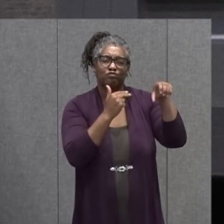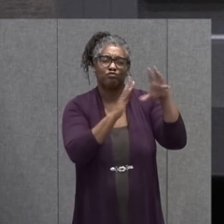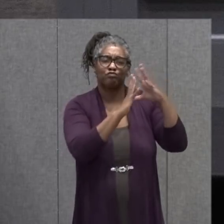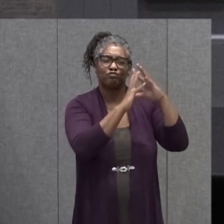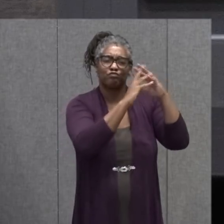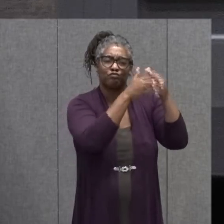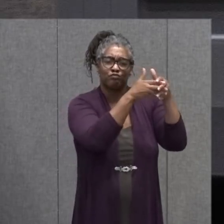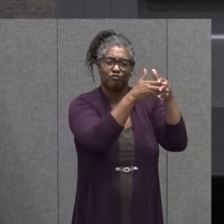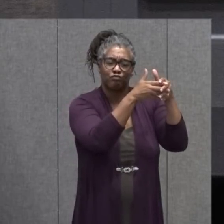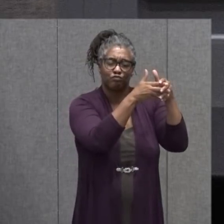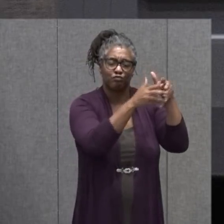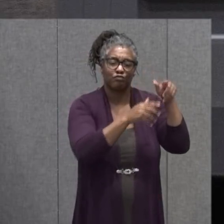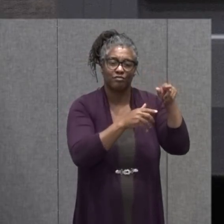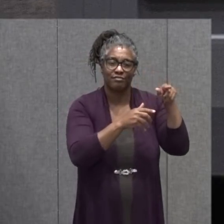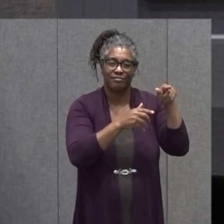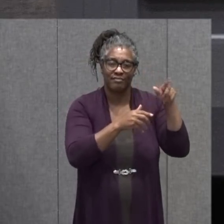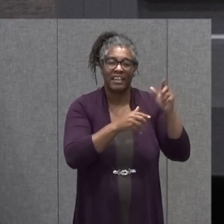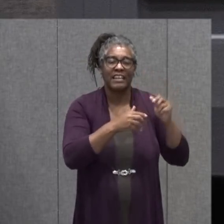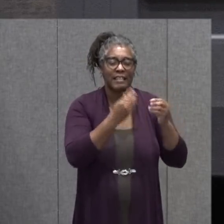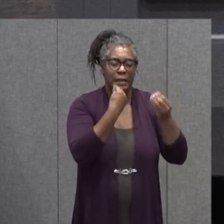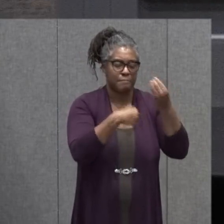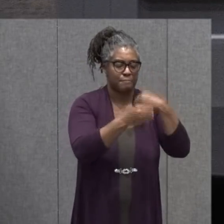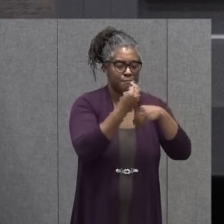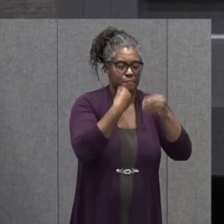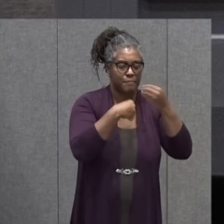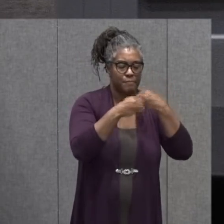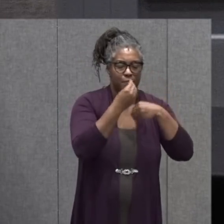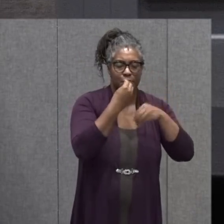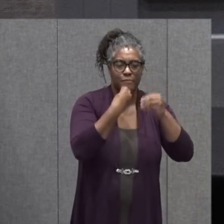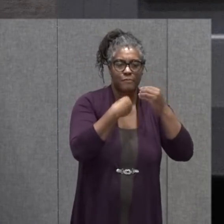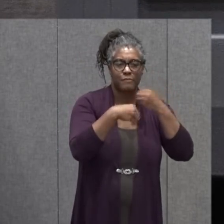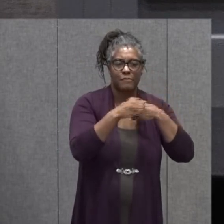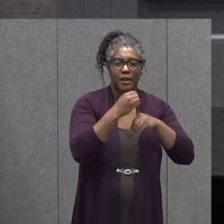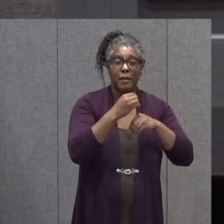mother made them every day. Ugh, who wouldn't?